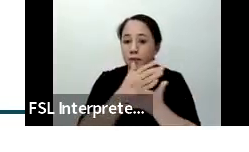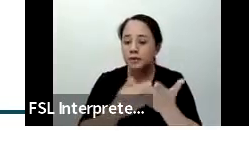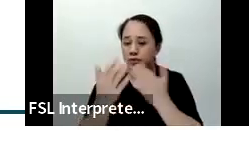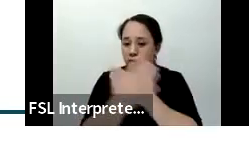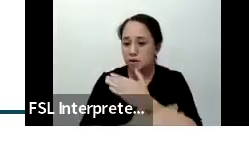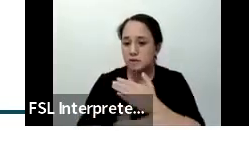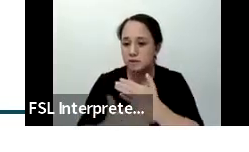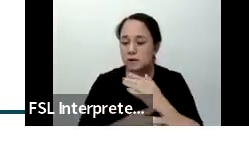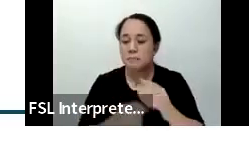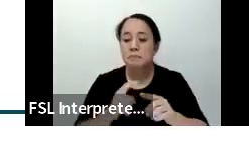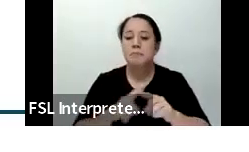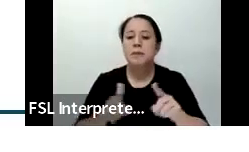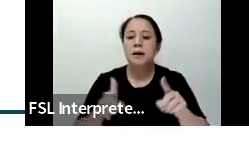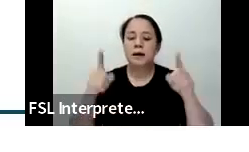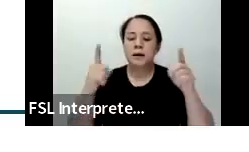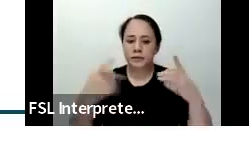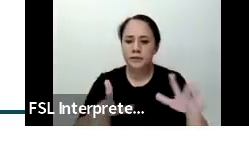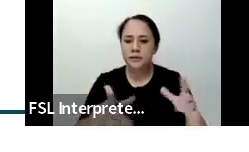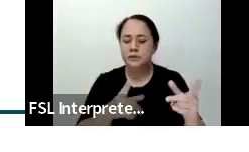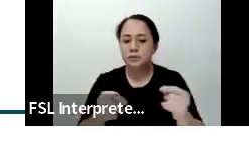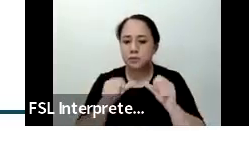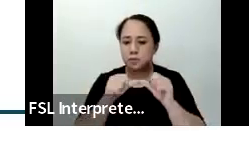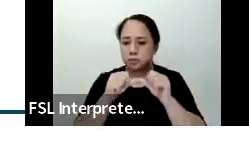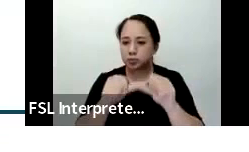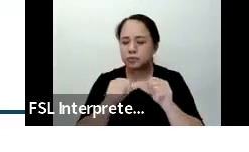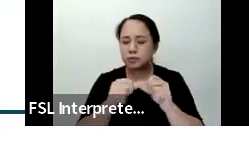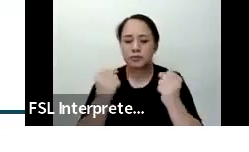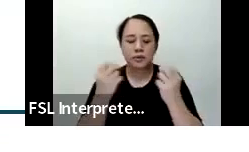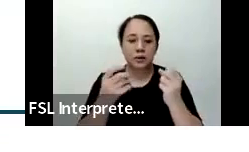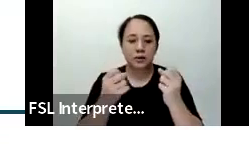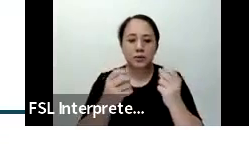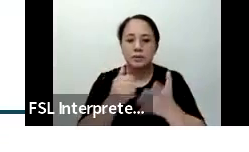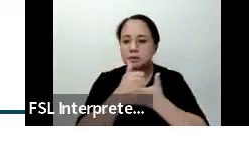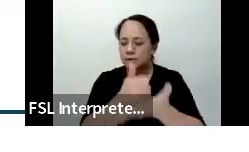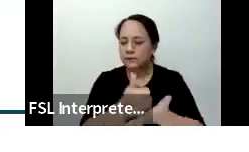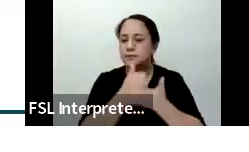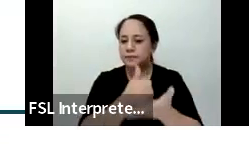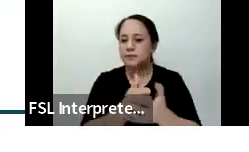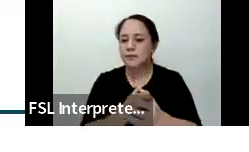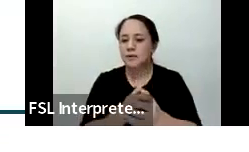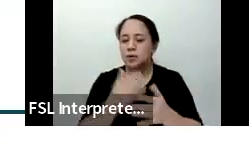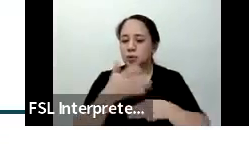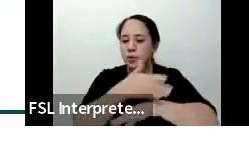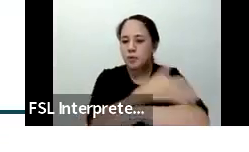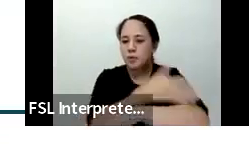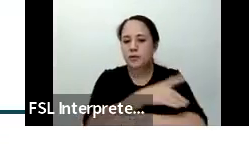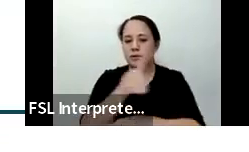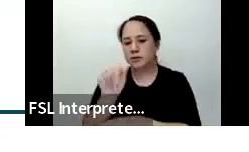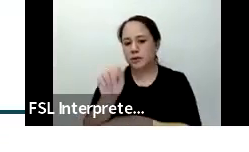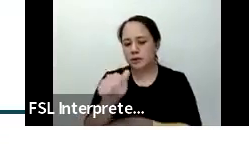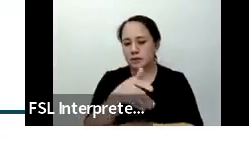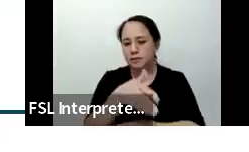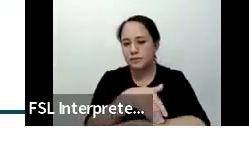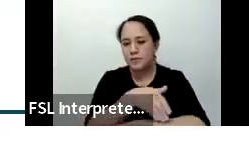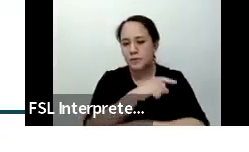country, but they have done and continue to do a lot of interventions to improve the data quality. PSA has also